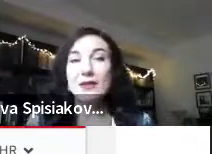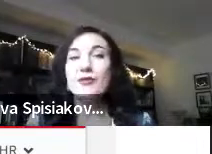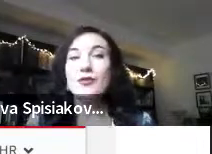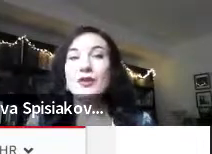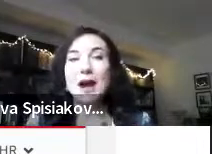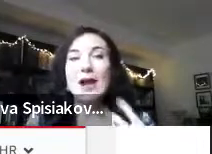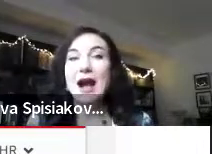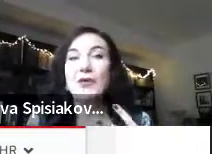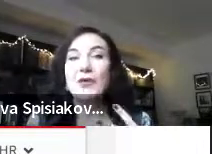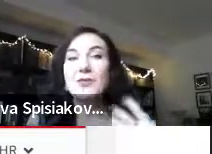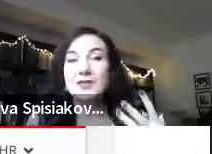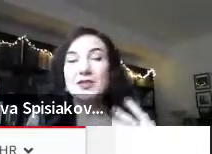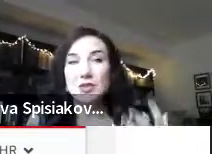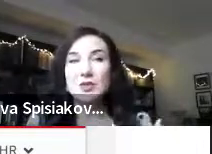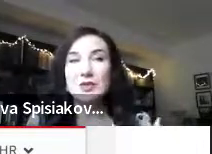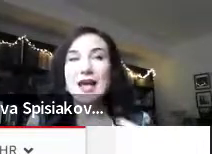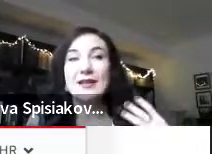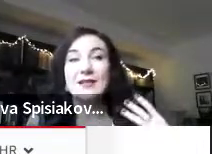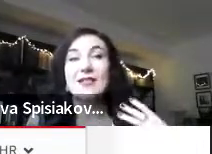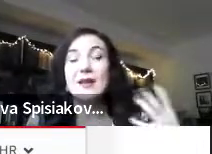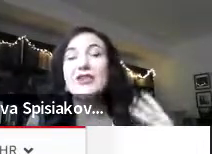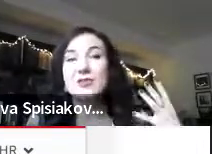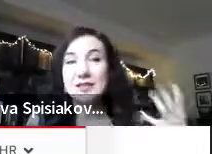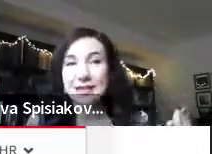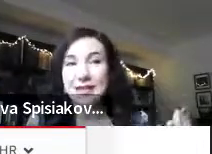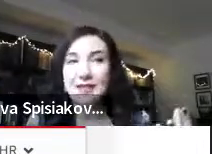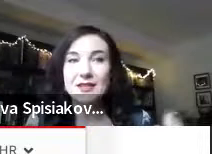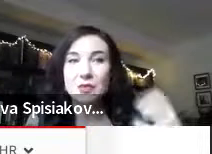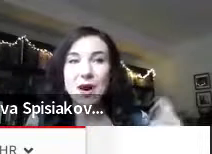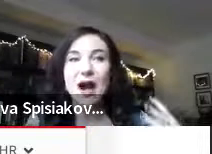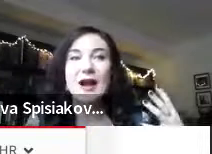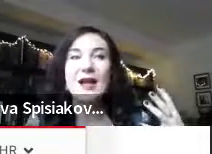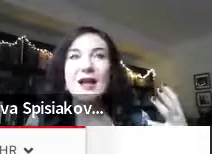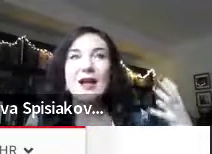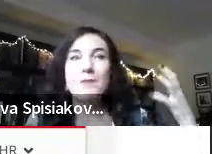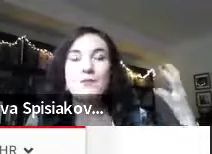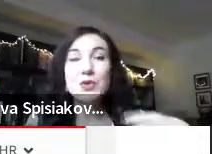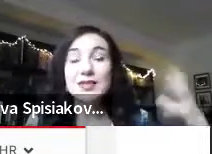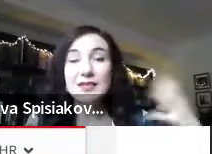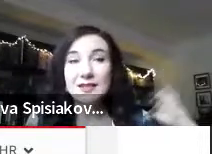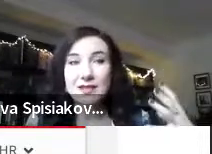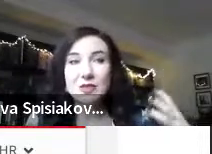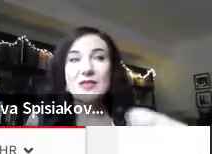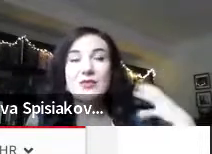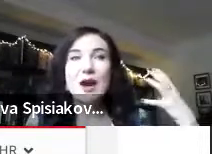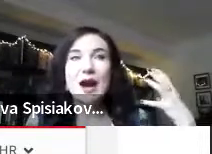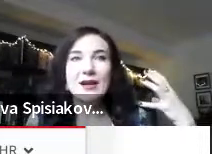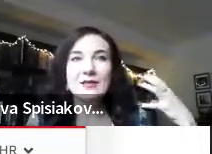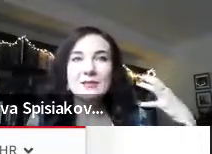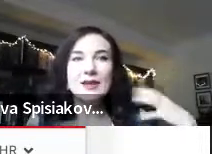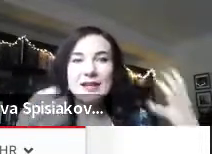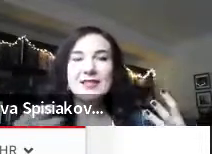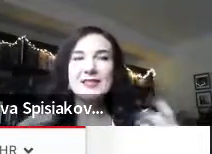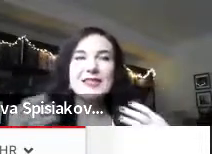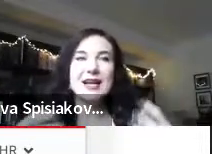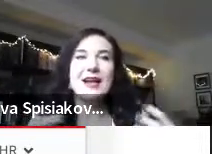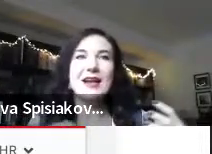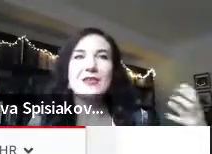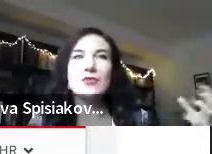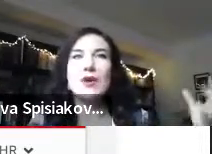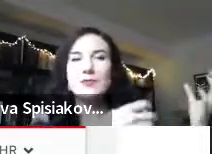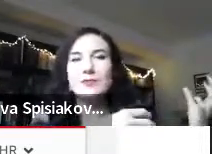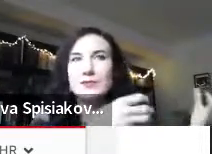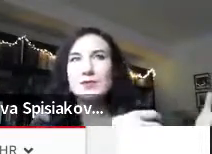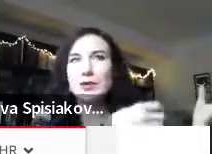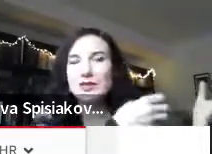be more mindful about how we present news, and especially translators who are processing these news and who are creating these